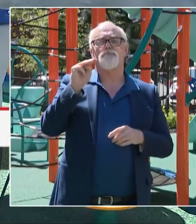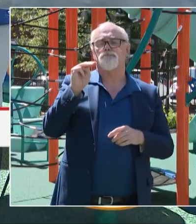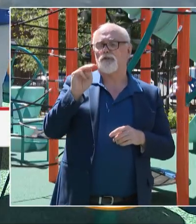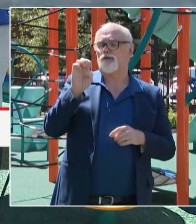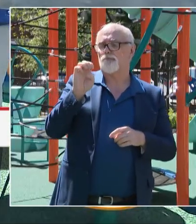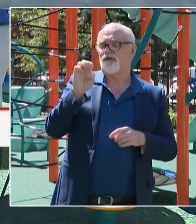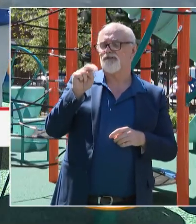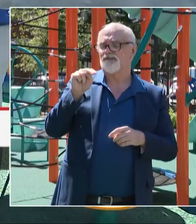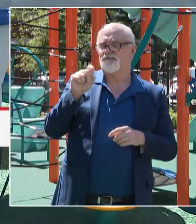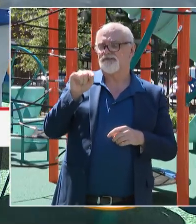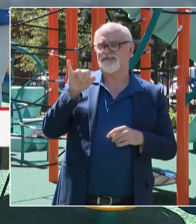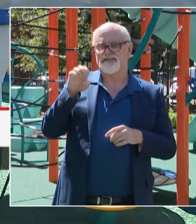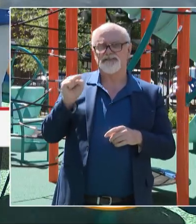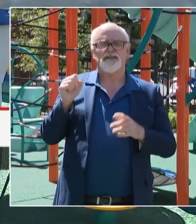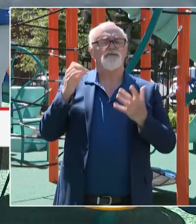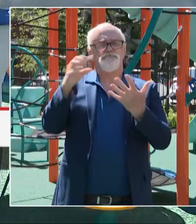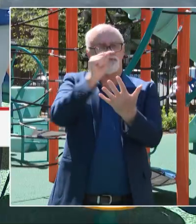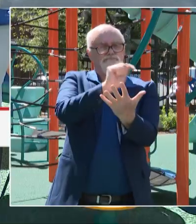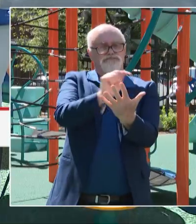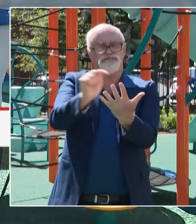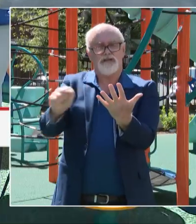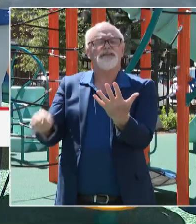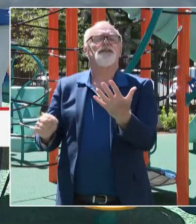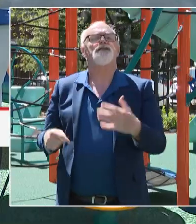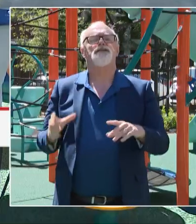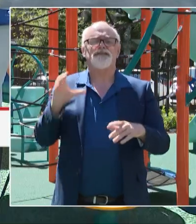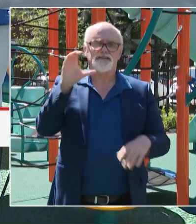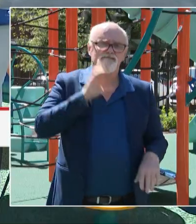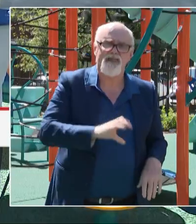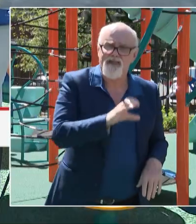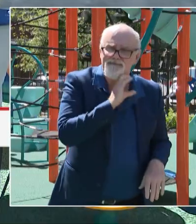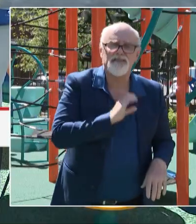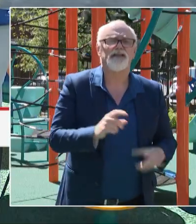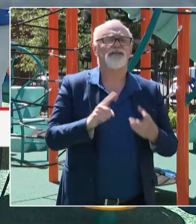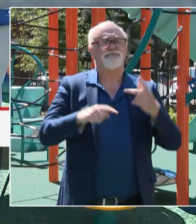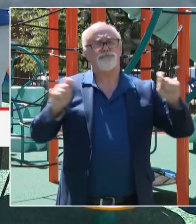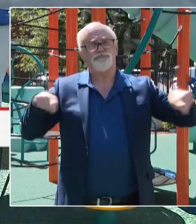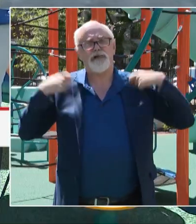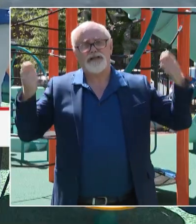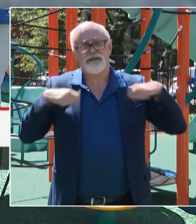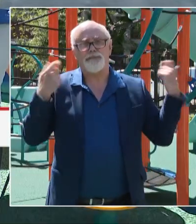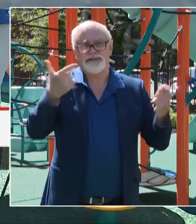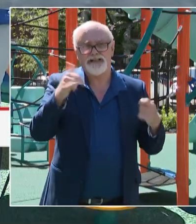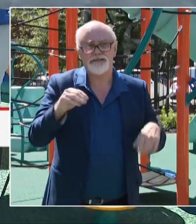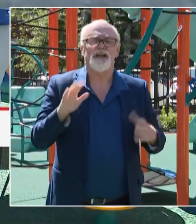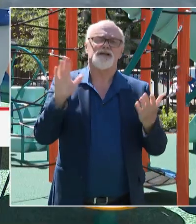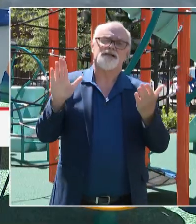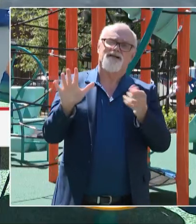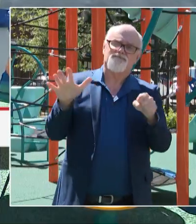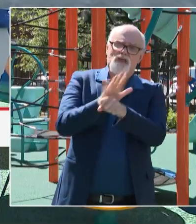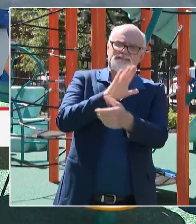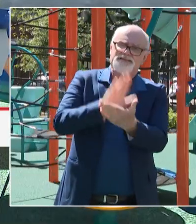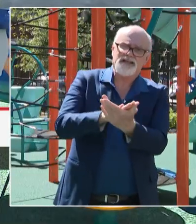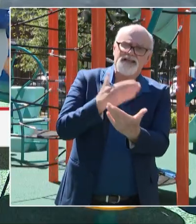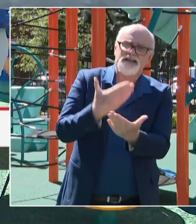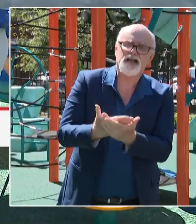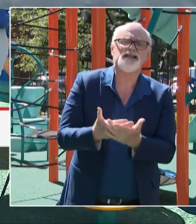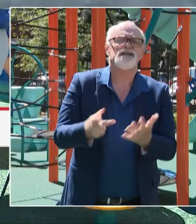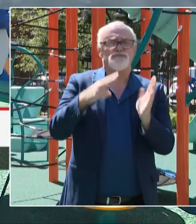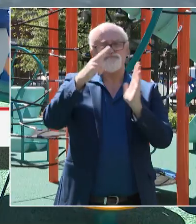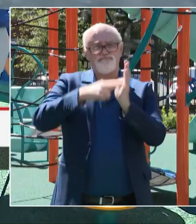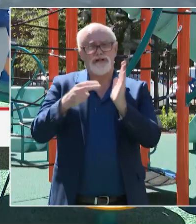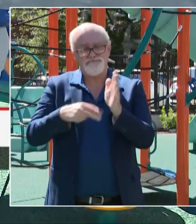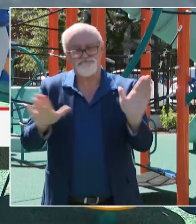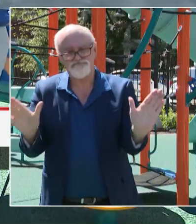flexible learning, a dedicated gymnasium, outdoor classroom space, a full commercial kitchen, a new synthetic turf field and